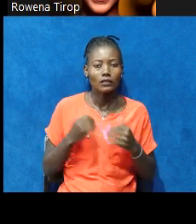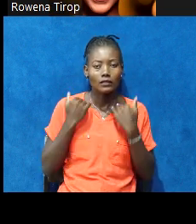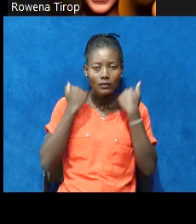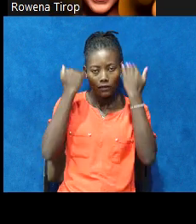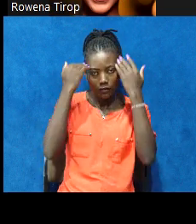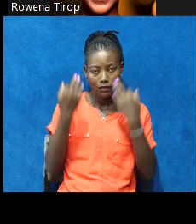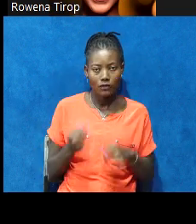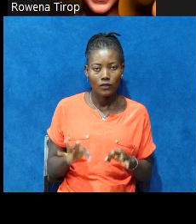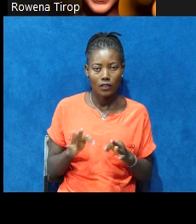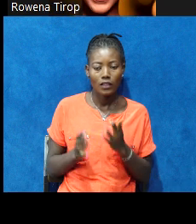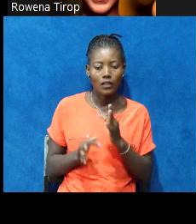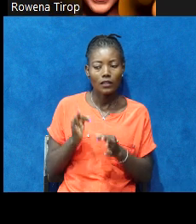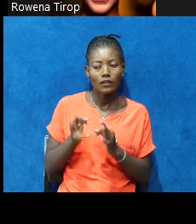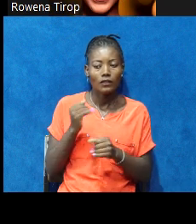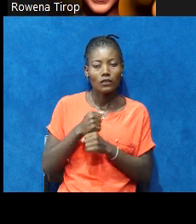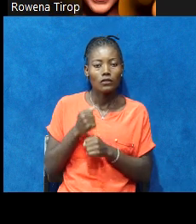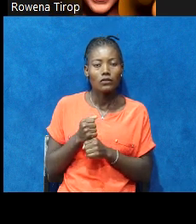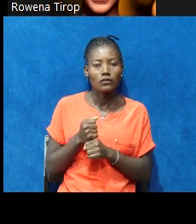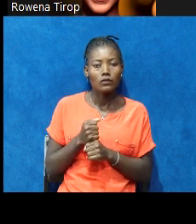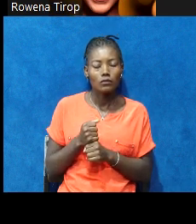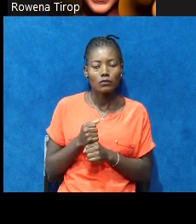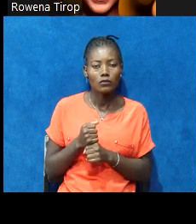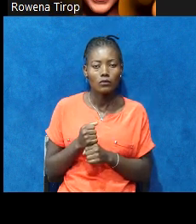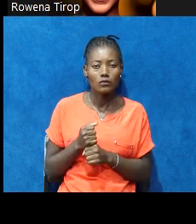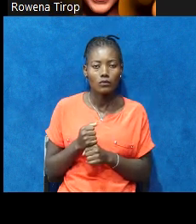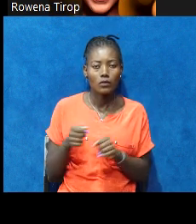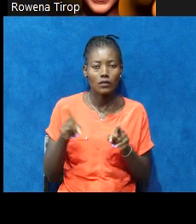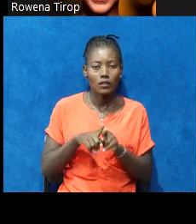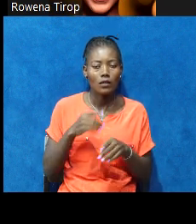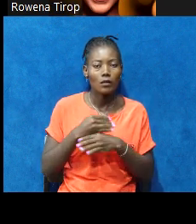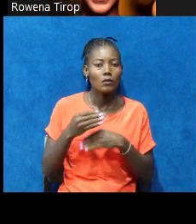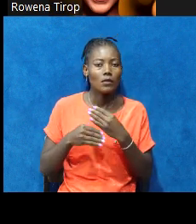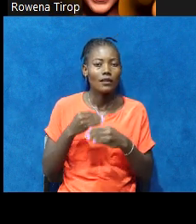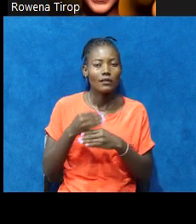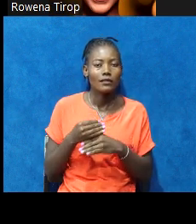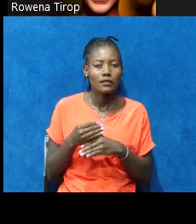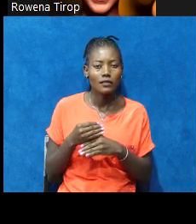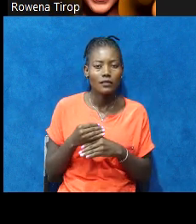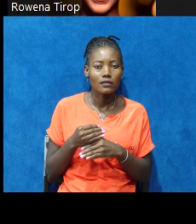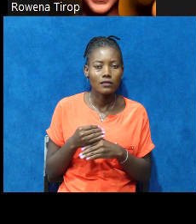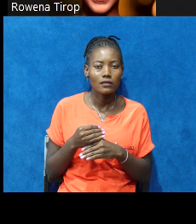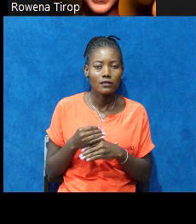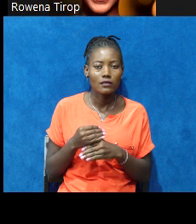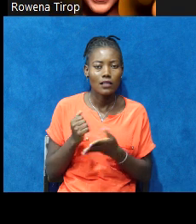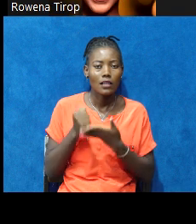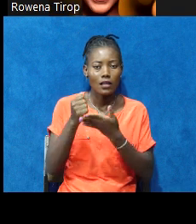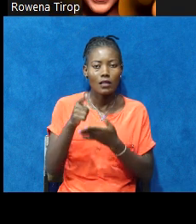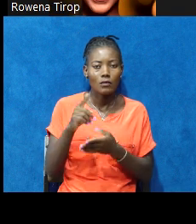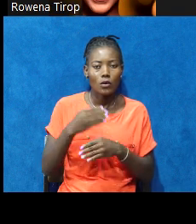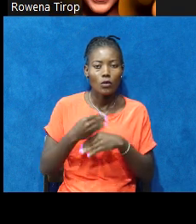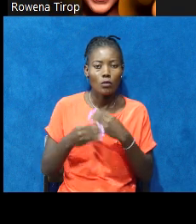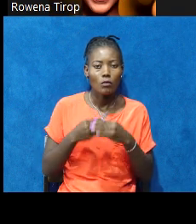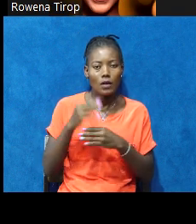stress reliever, even if it can be quite stressful. Also building resilience, helping you build